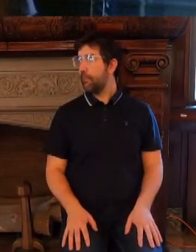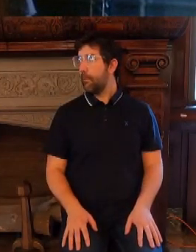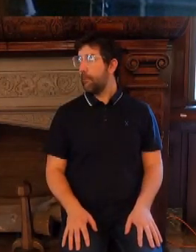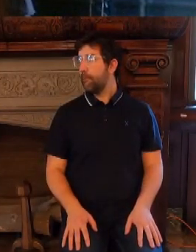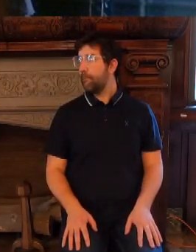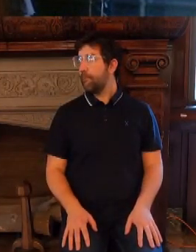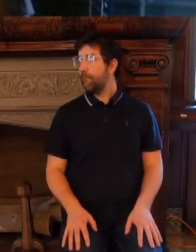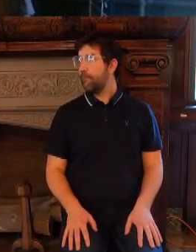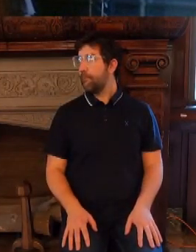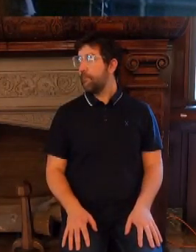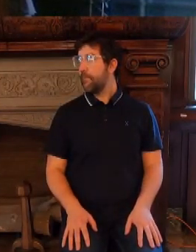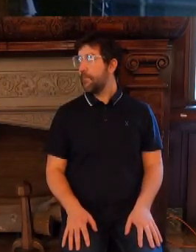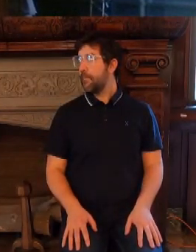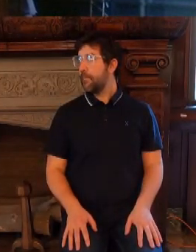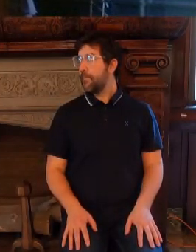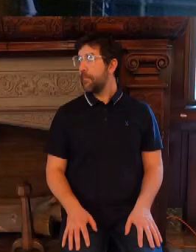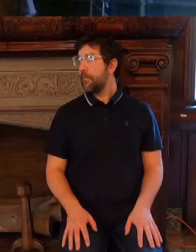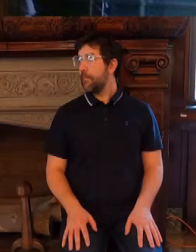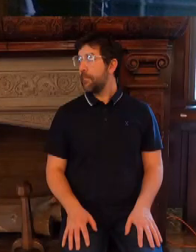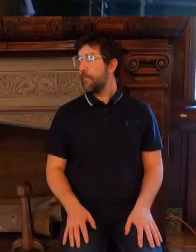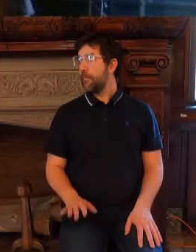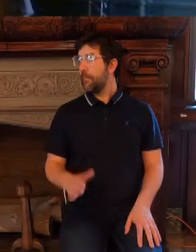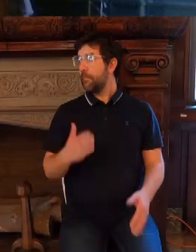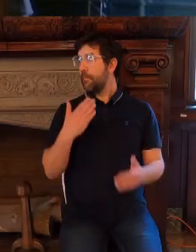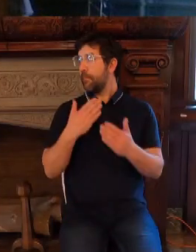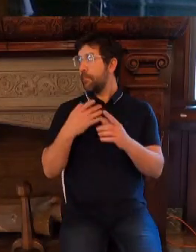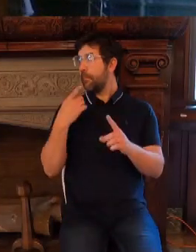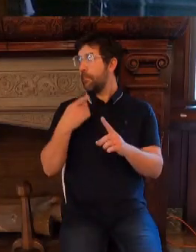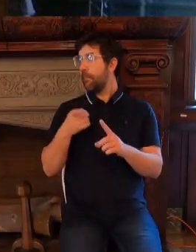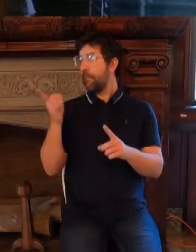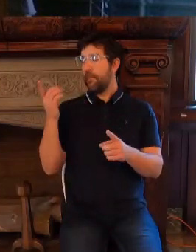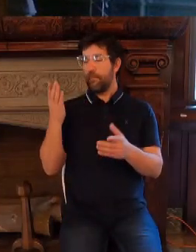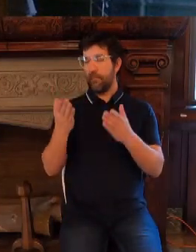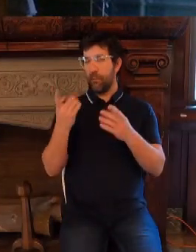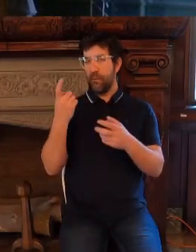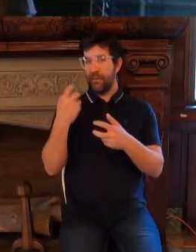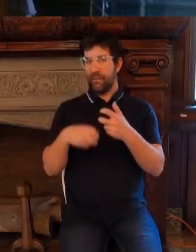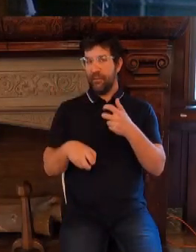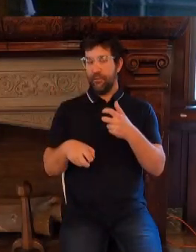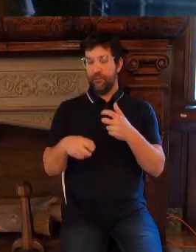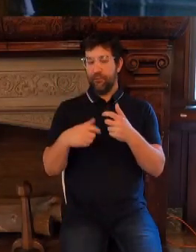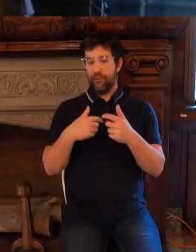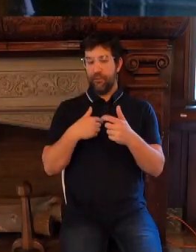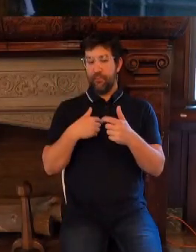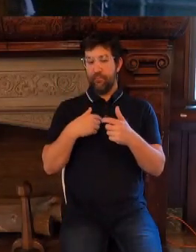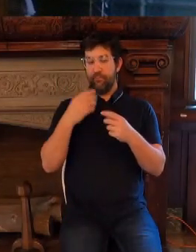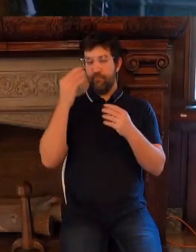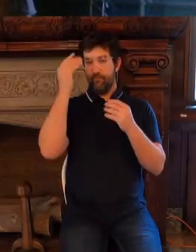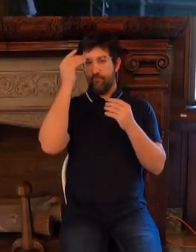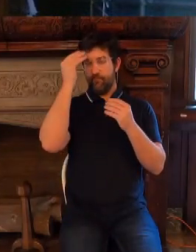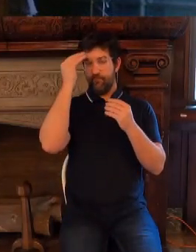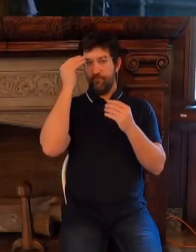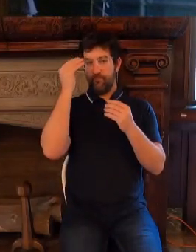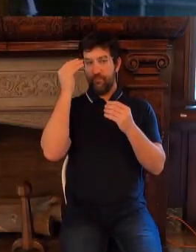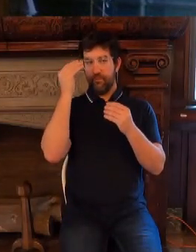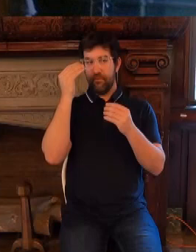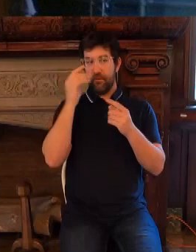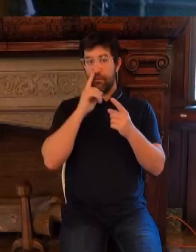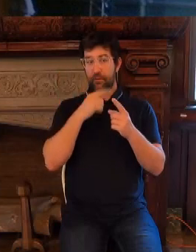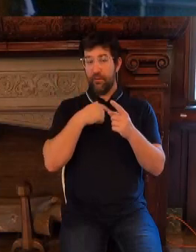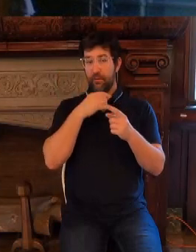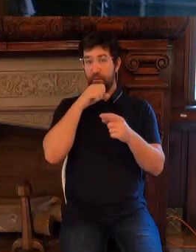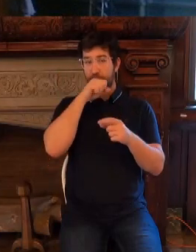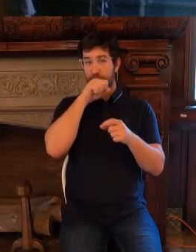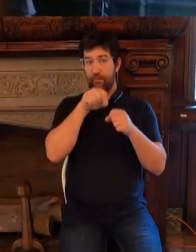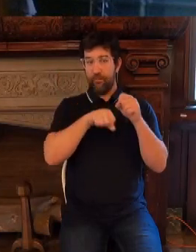issue. That's a good point. And this is probably one of the tougher things that I've wrestled in my brain. And I actually love